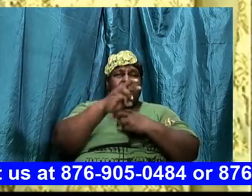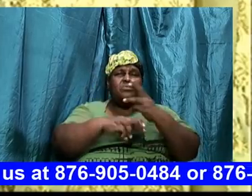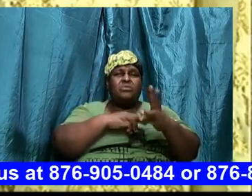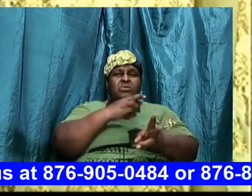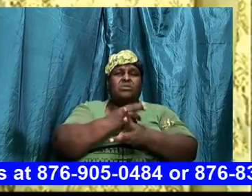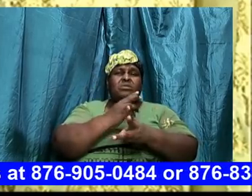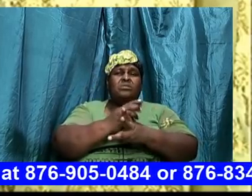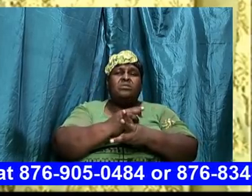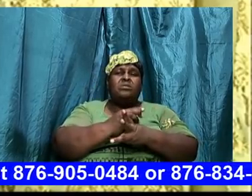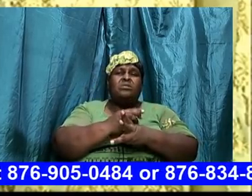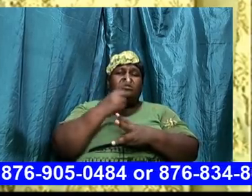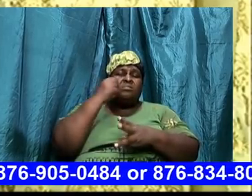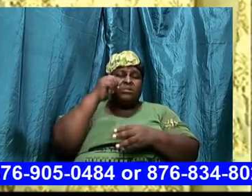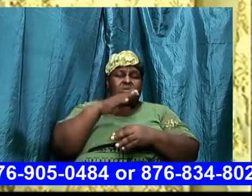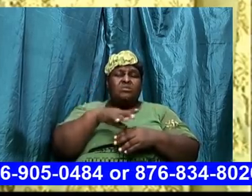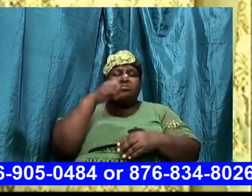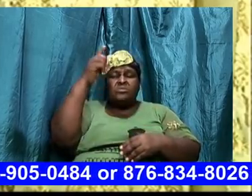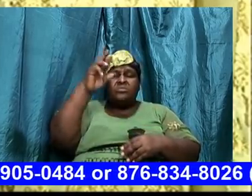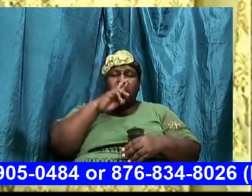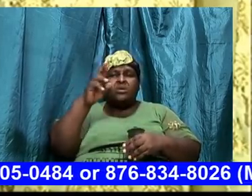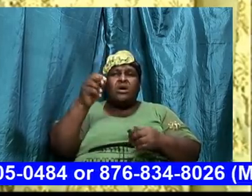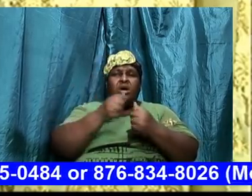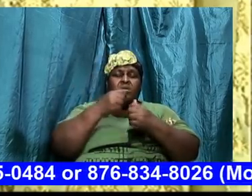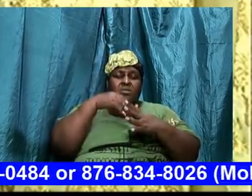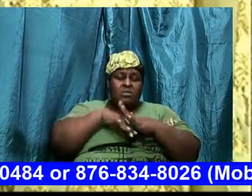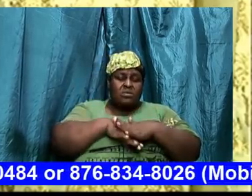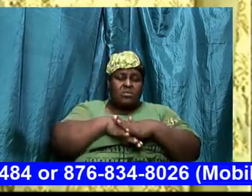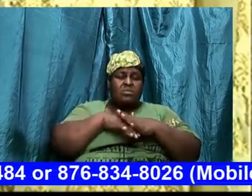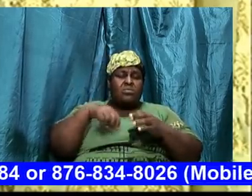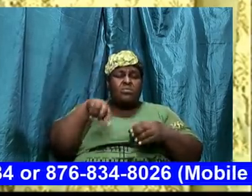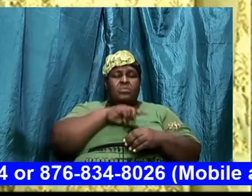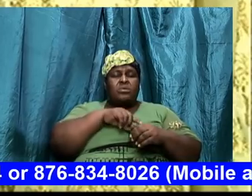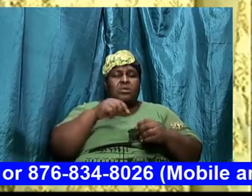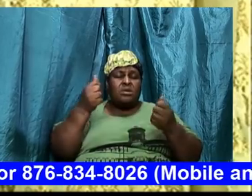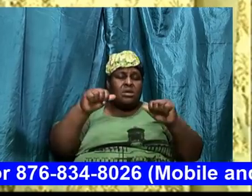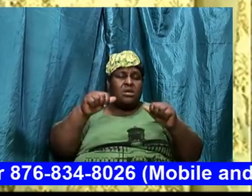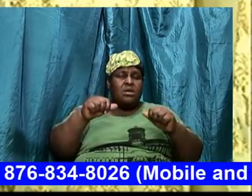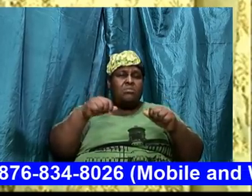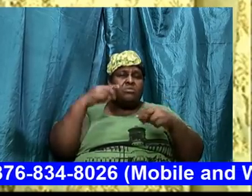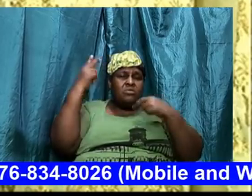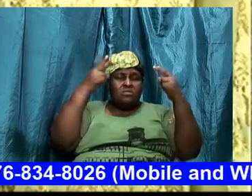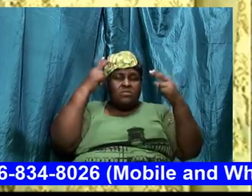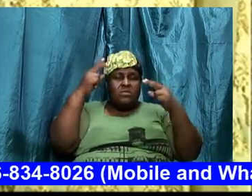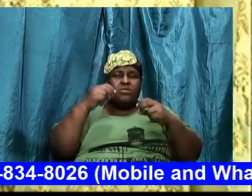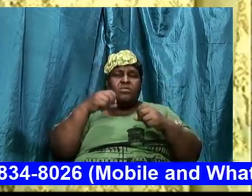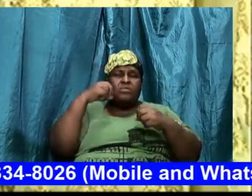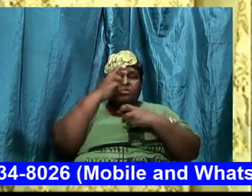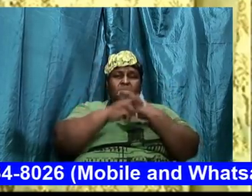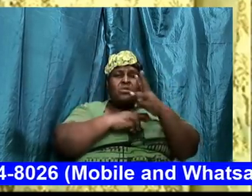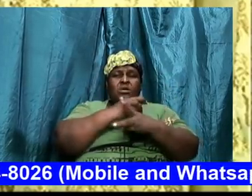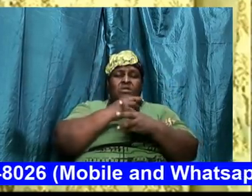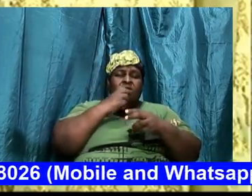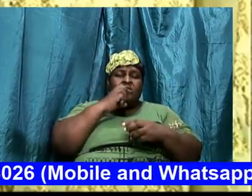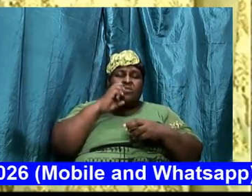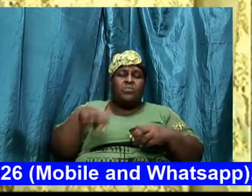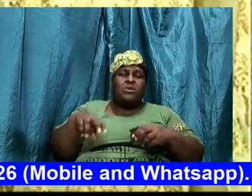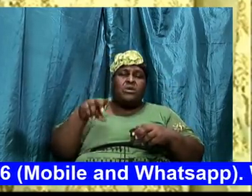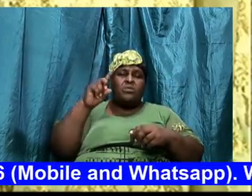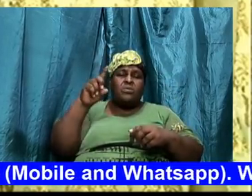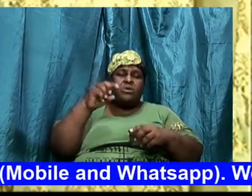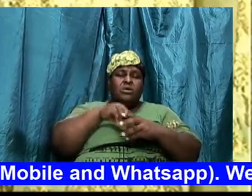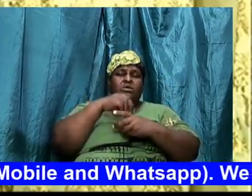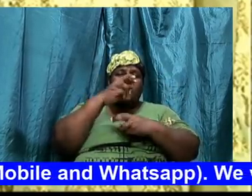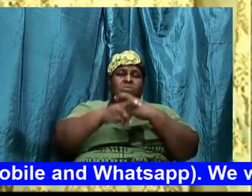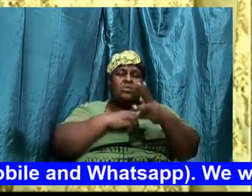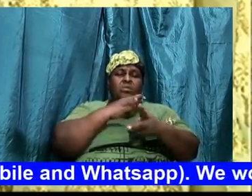Lord, because you are within us, we are able to overcome the world and the wicked one that is in this world.